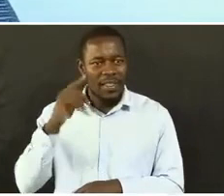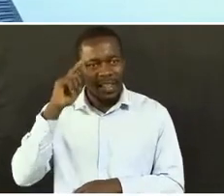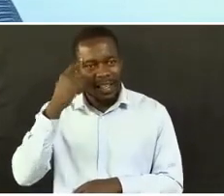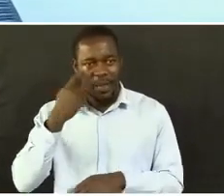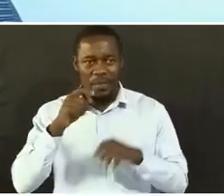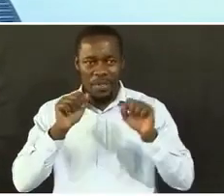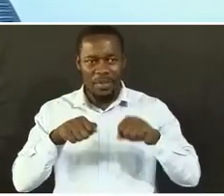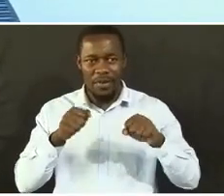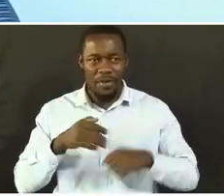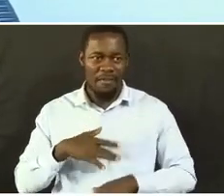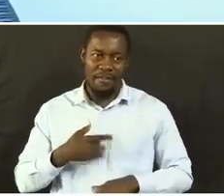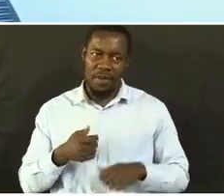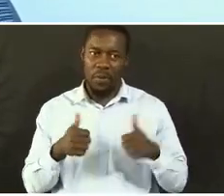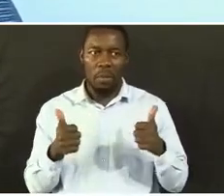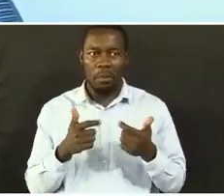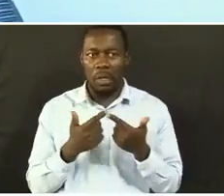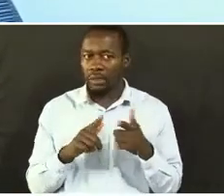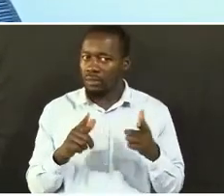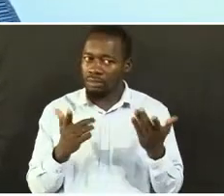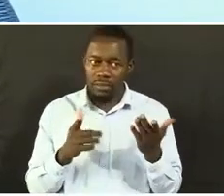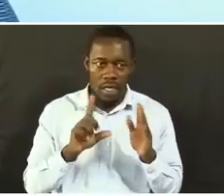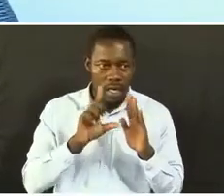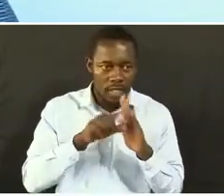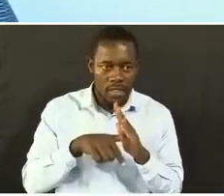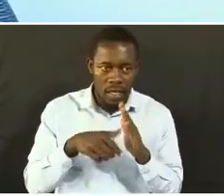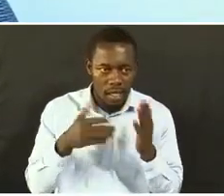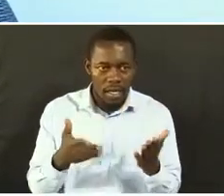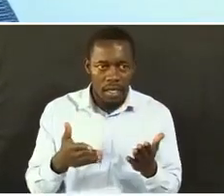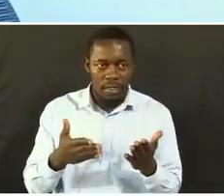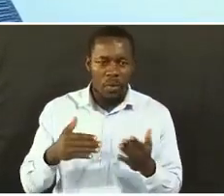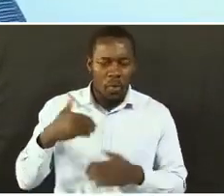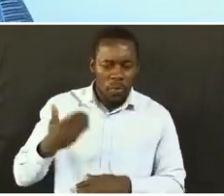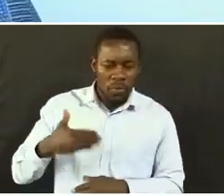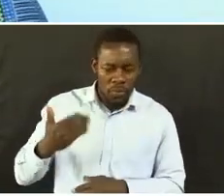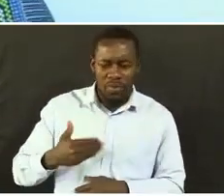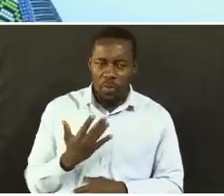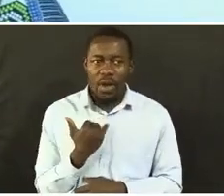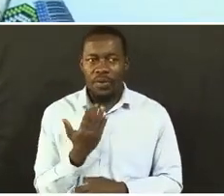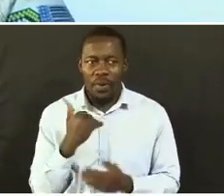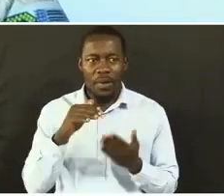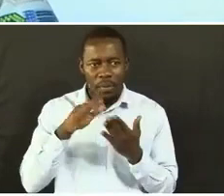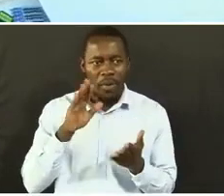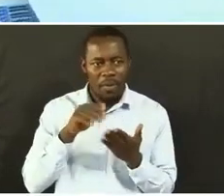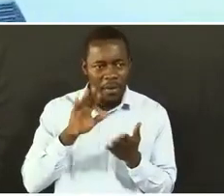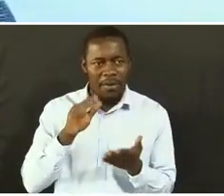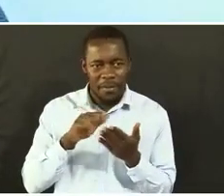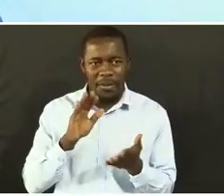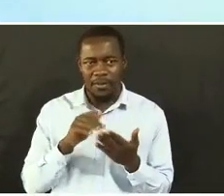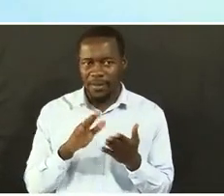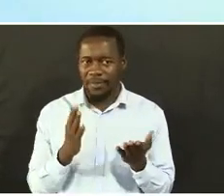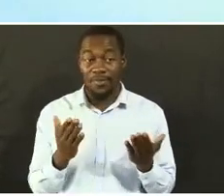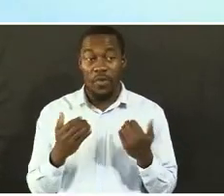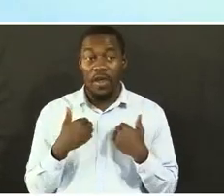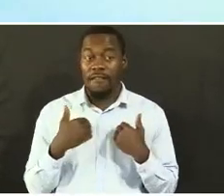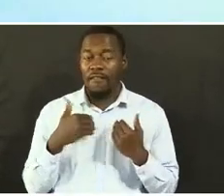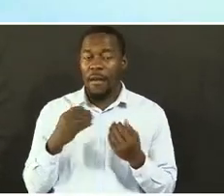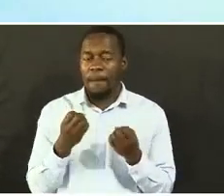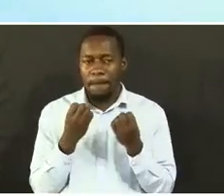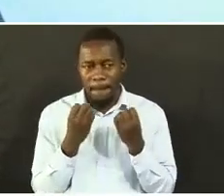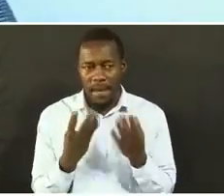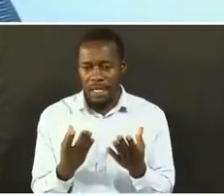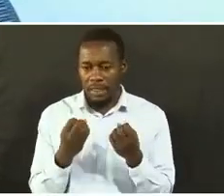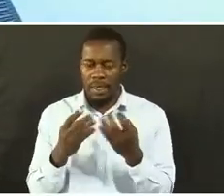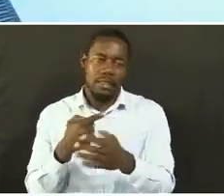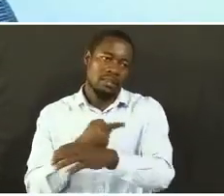up. But in the process, that is how you get into the circle of drug addiction. There are many drugs available out there.